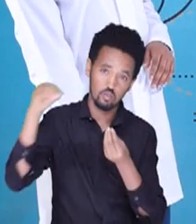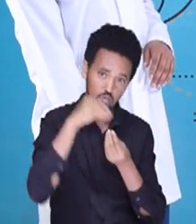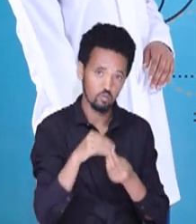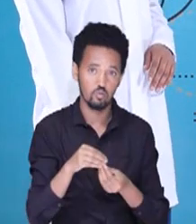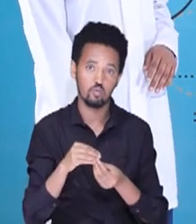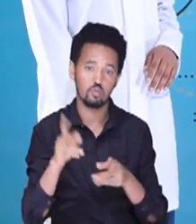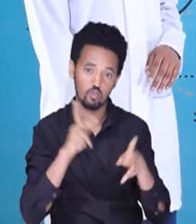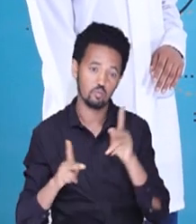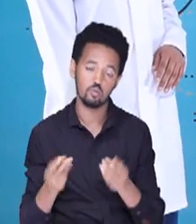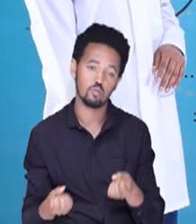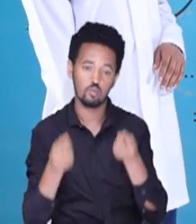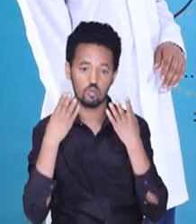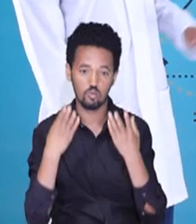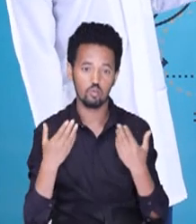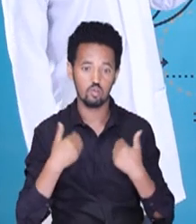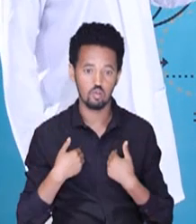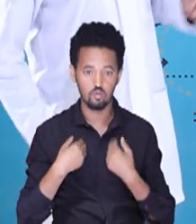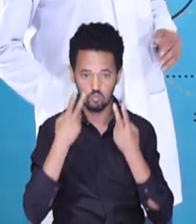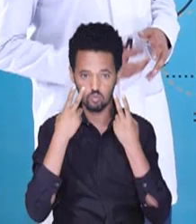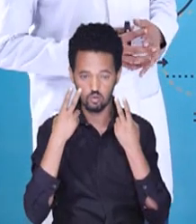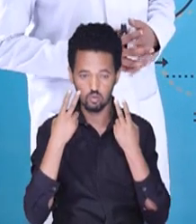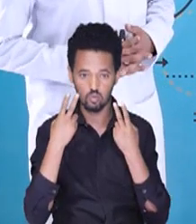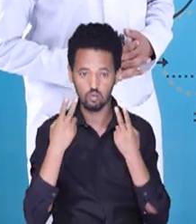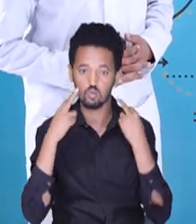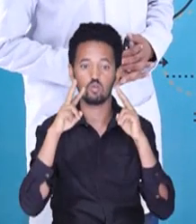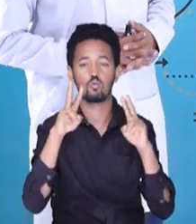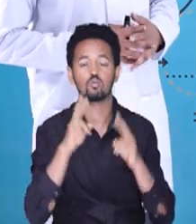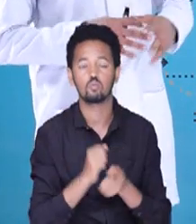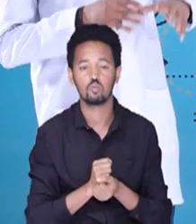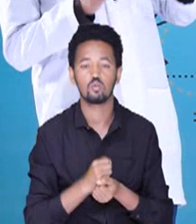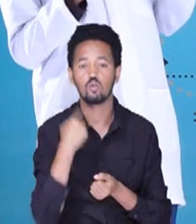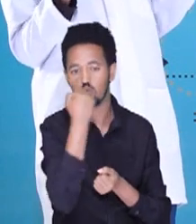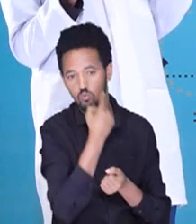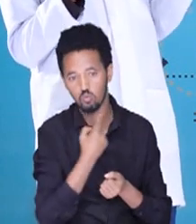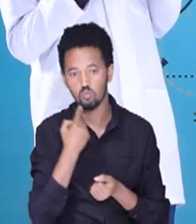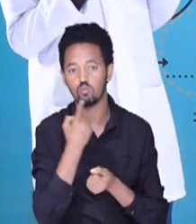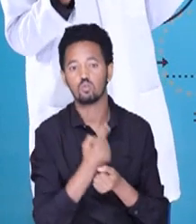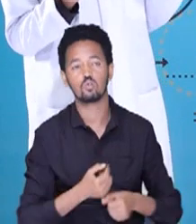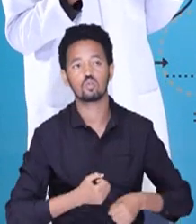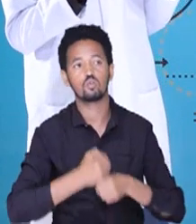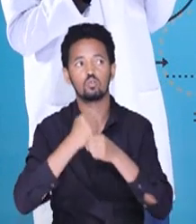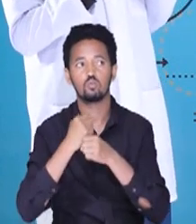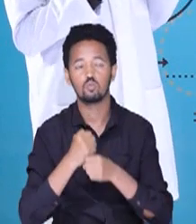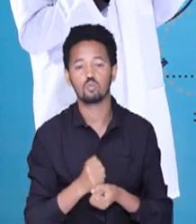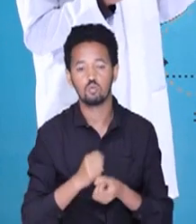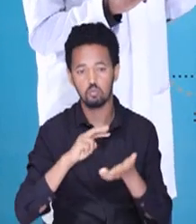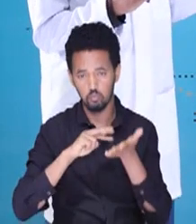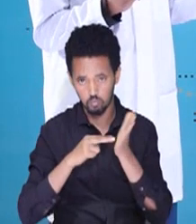members of the House of Commons. The members of House of Commons who remained were ramp,